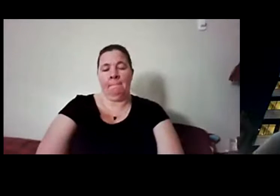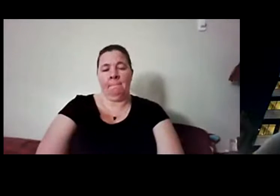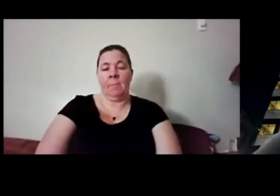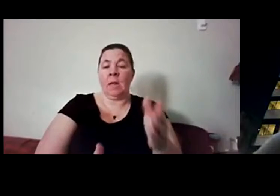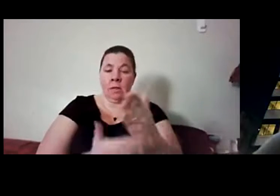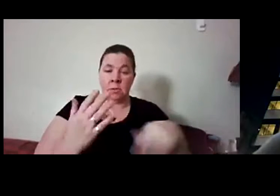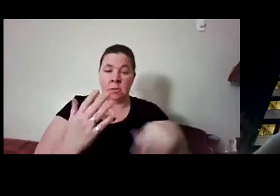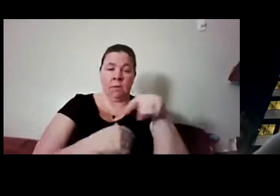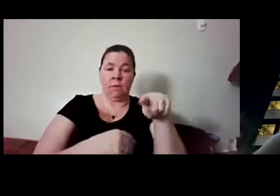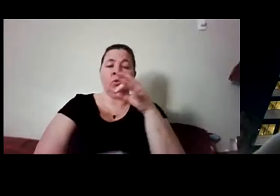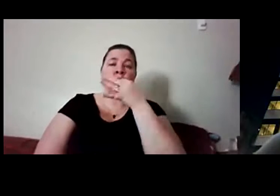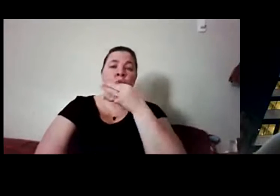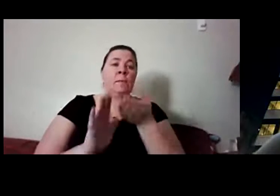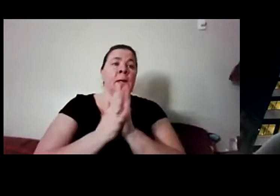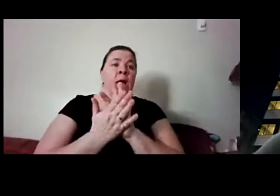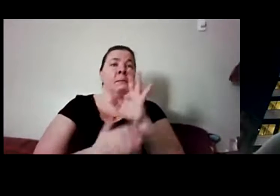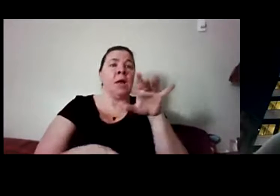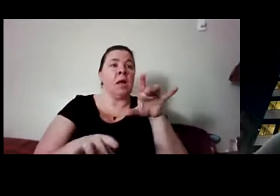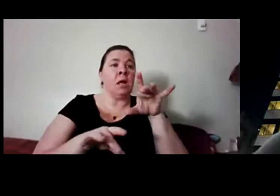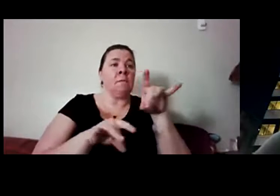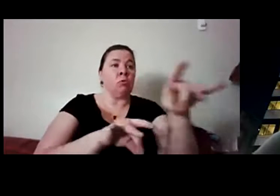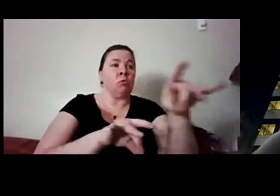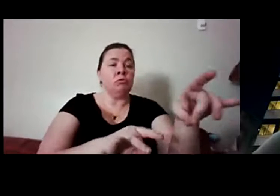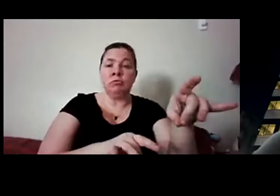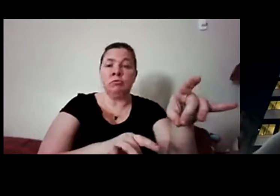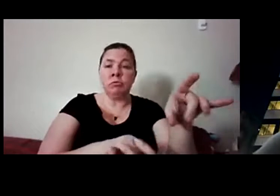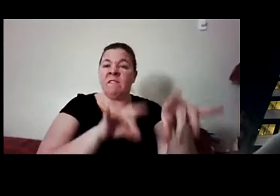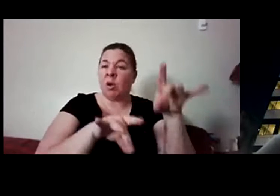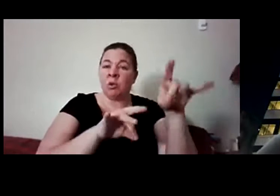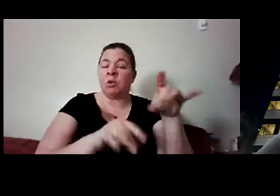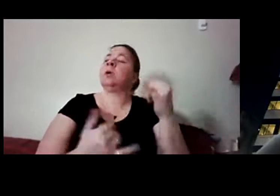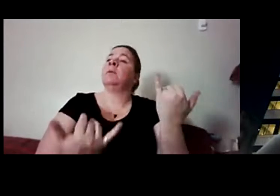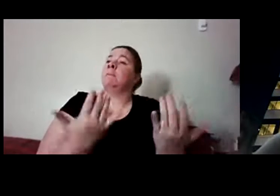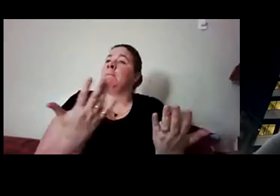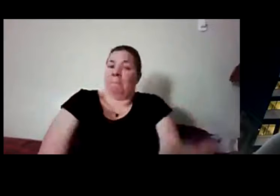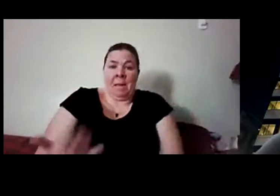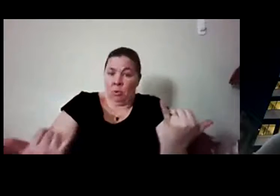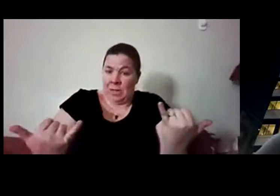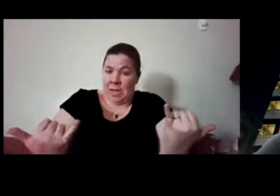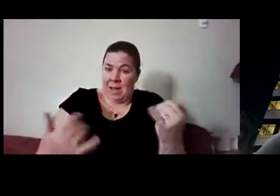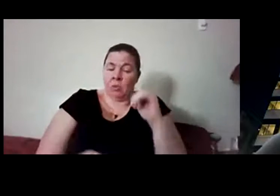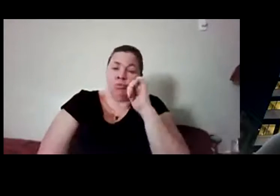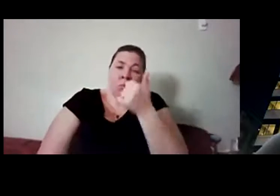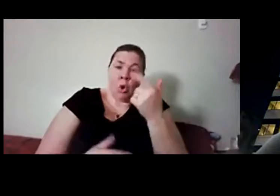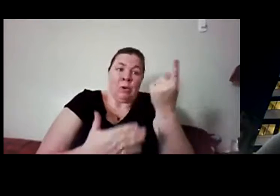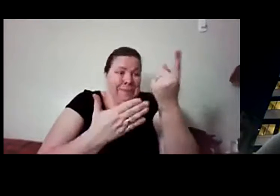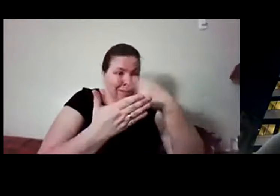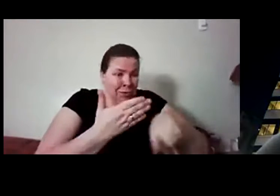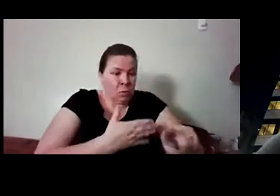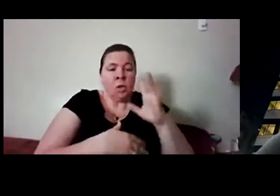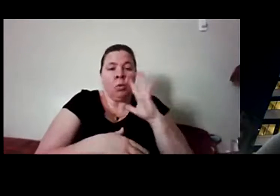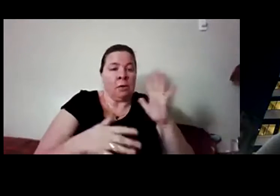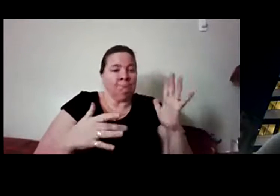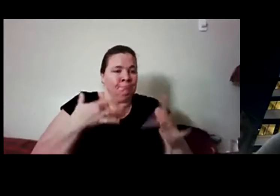Some of you are soon to be founders. Maybe today, maybe tomorrow, maybe next week. And when you become a founder, you will get